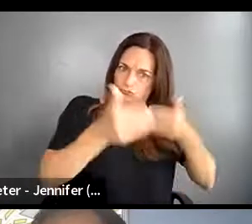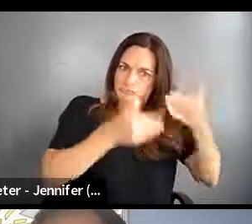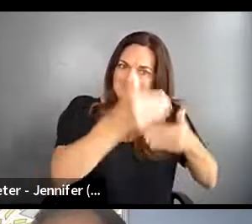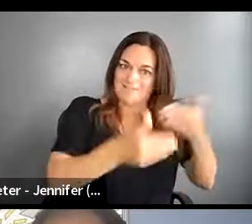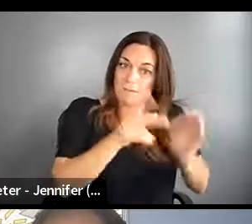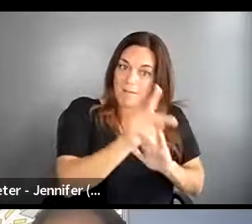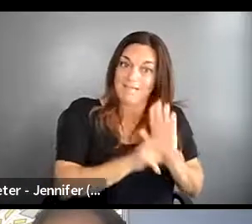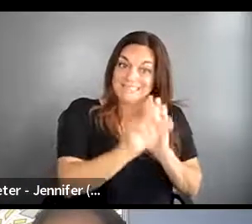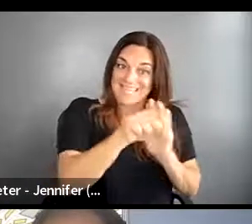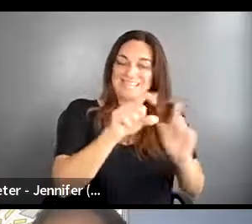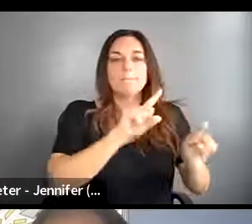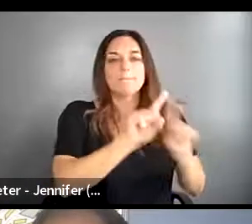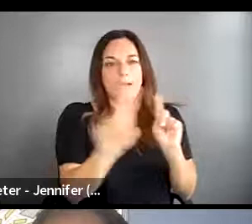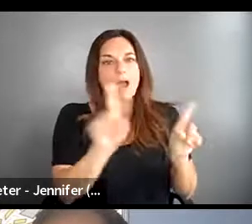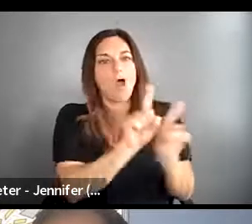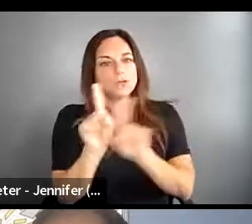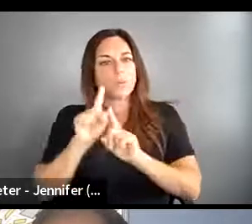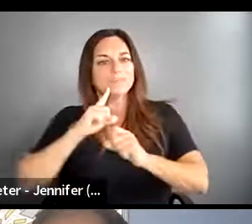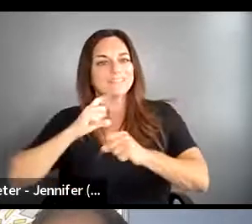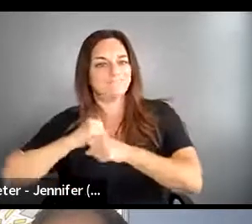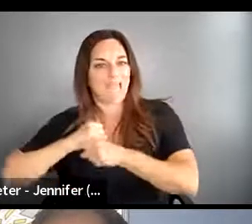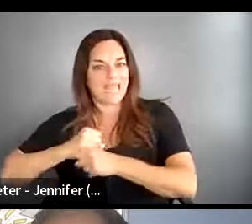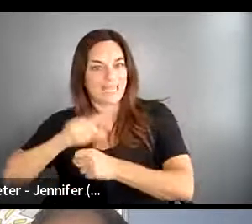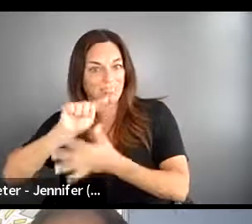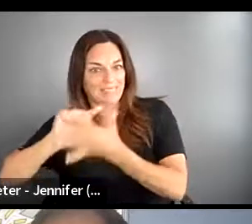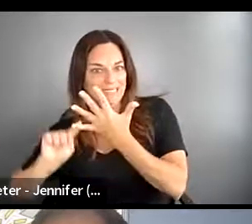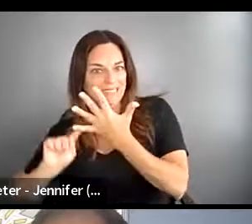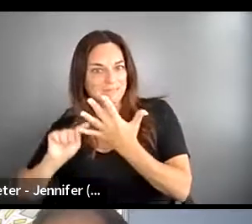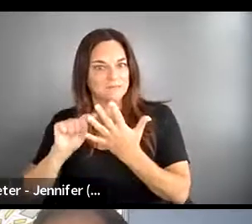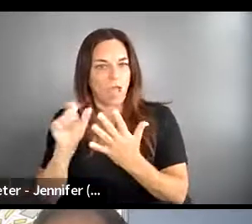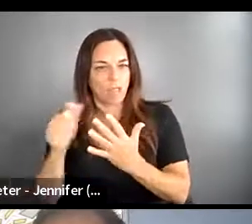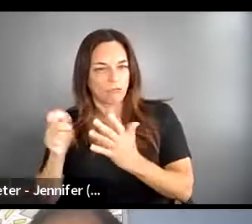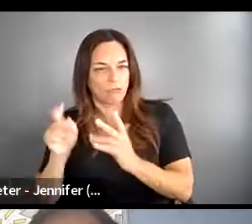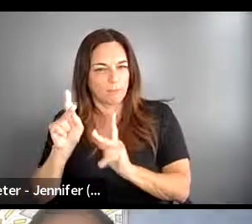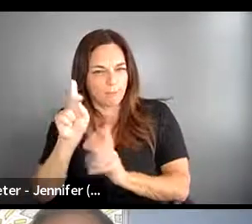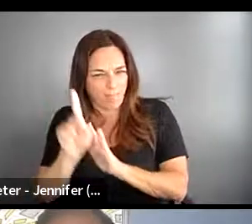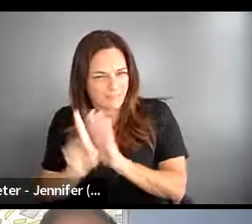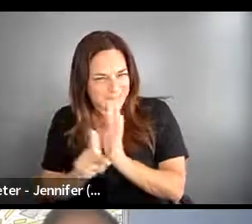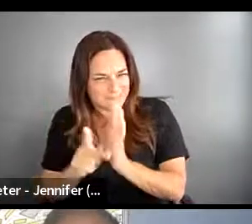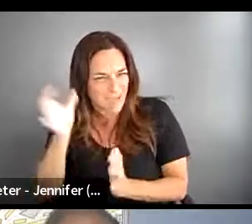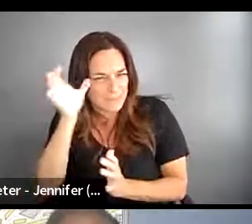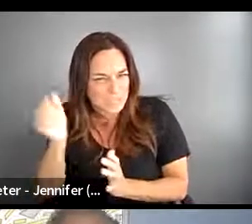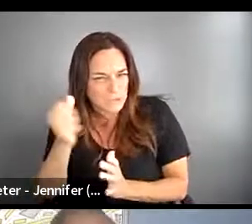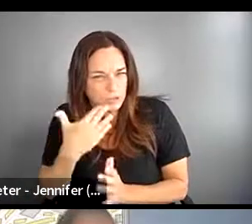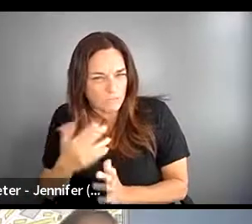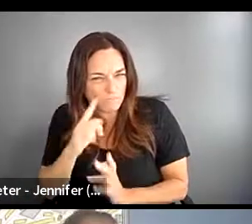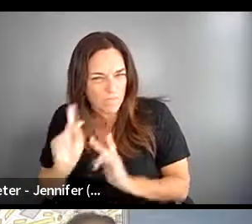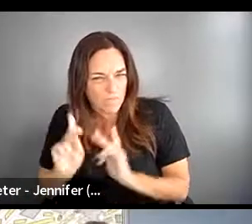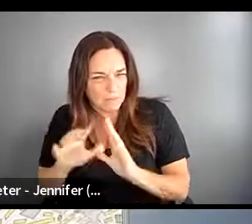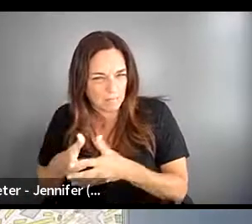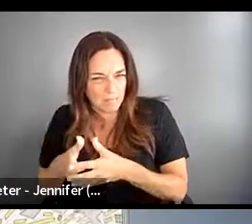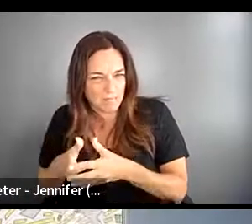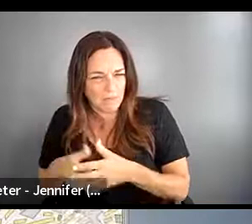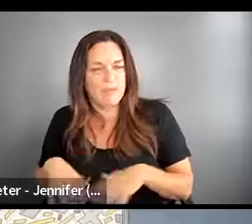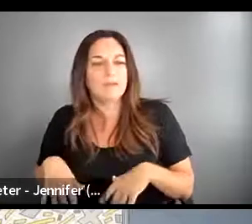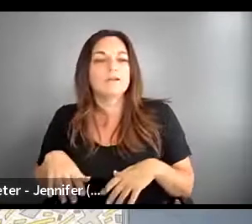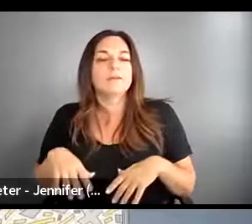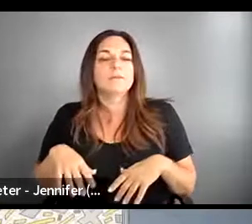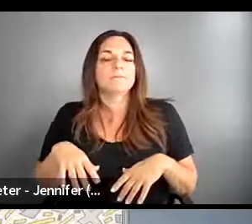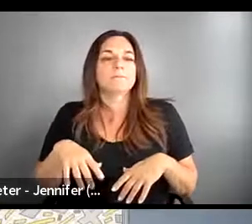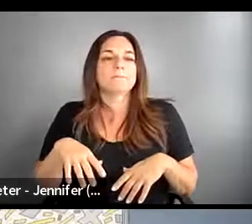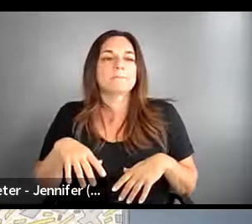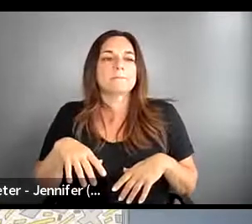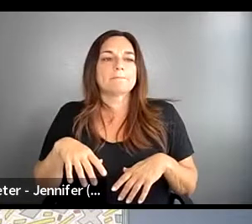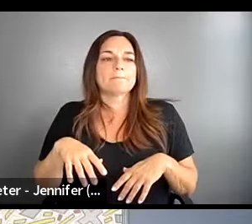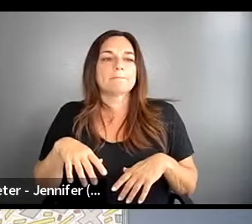also defending a lot more policies that are just common sense good for the people. And so I would say that there